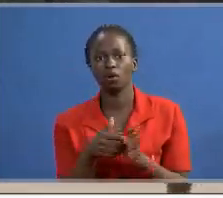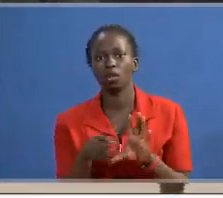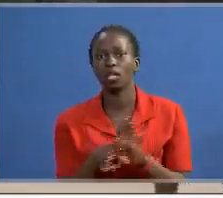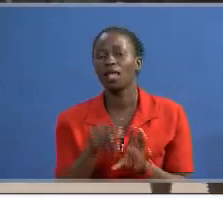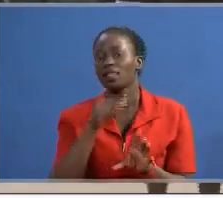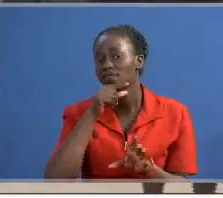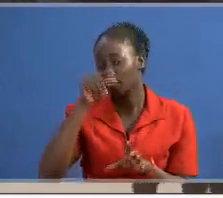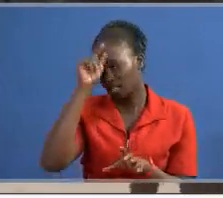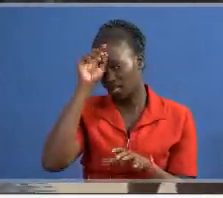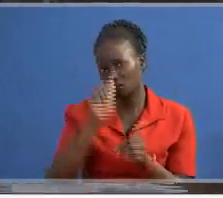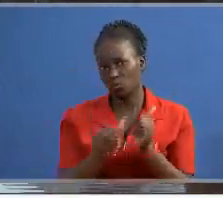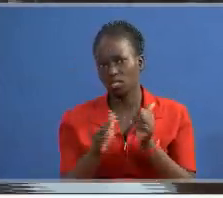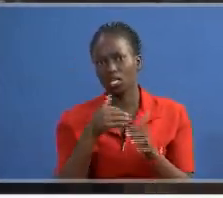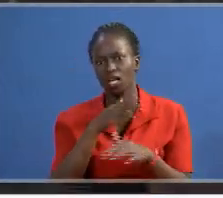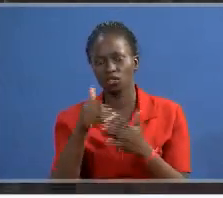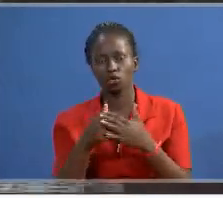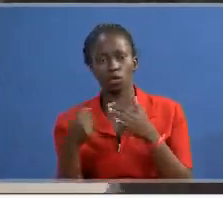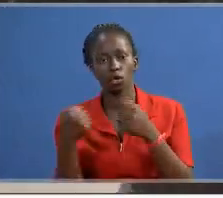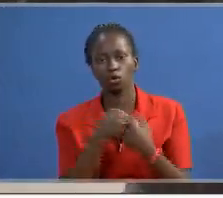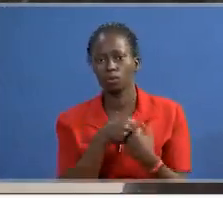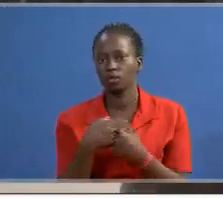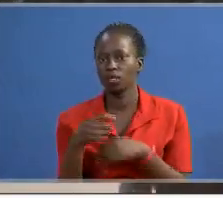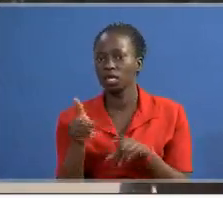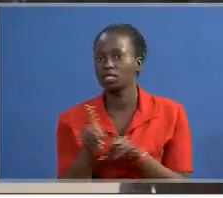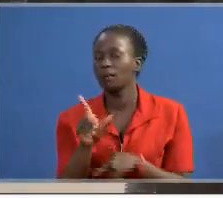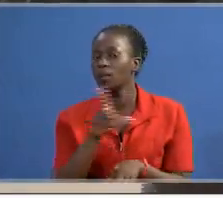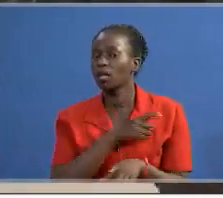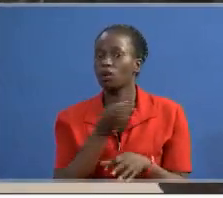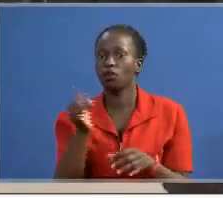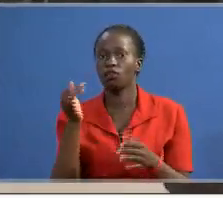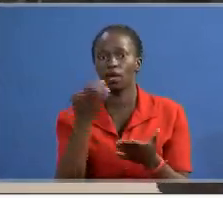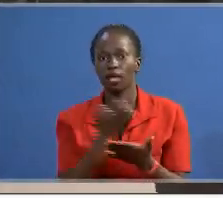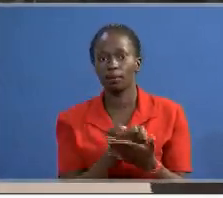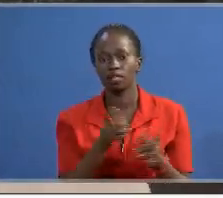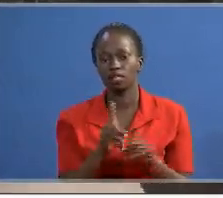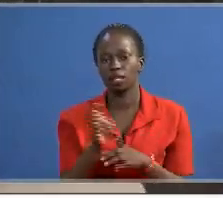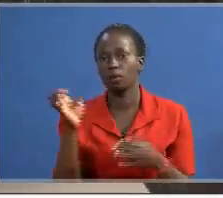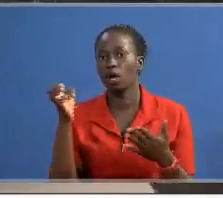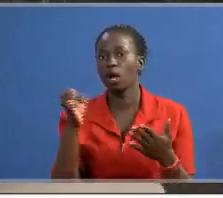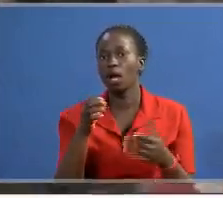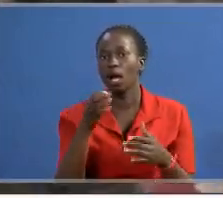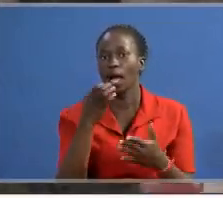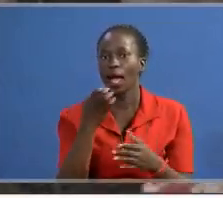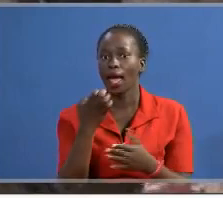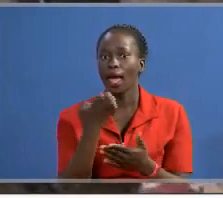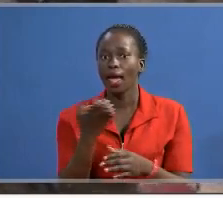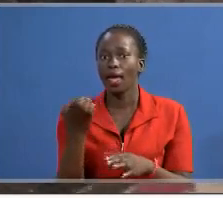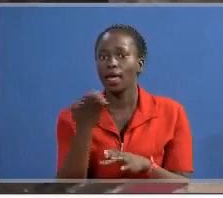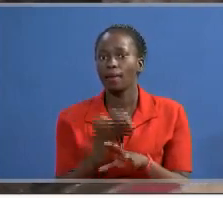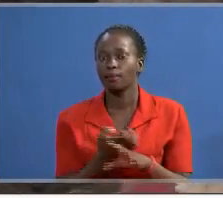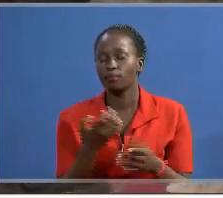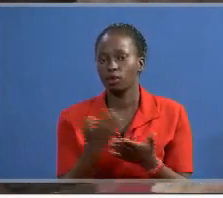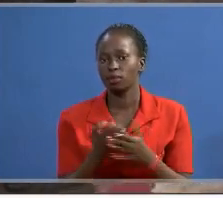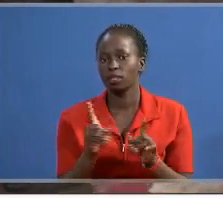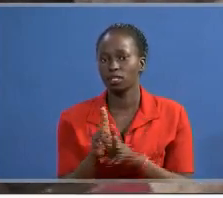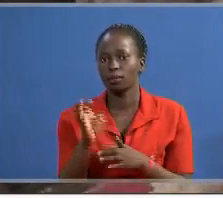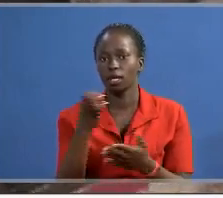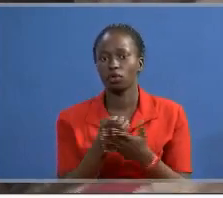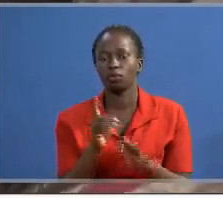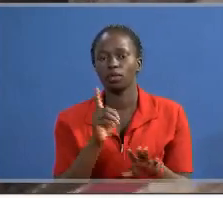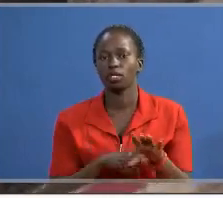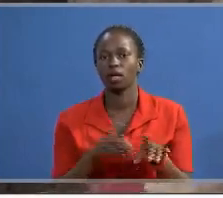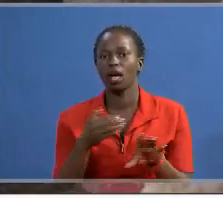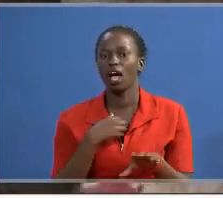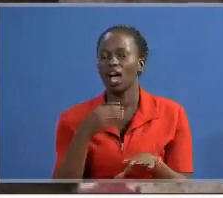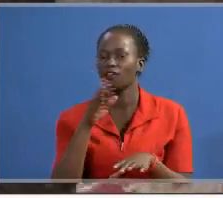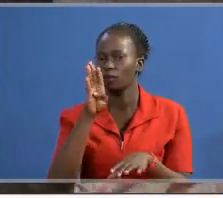has resulted to a stiff competition. Lack of employment, harsh economic times in the country, and lost moral focus have been blamed for